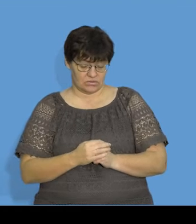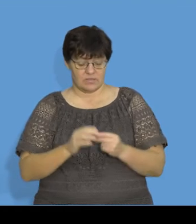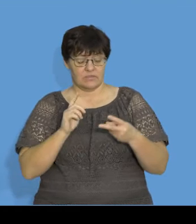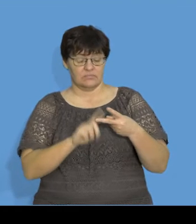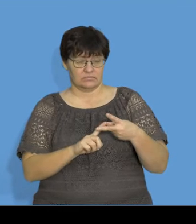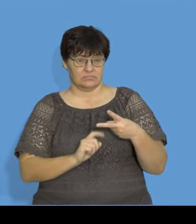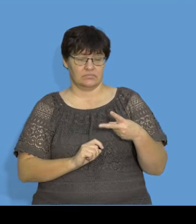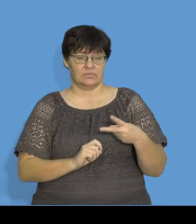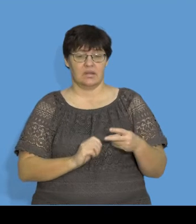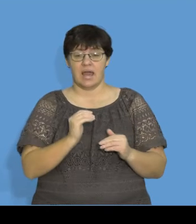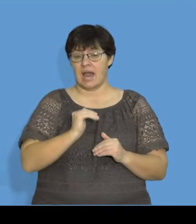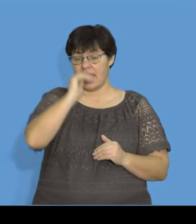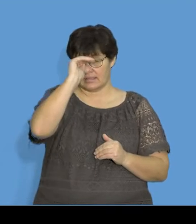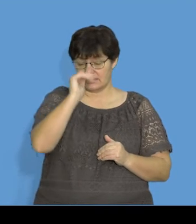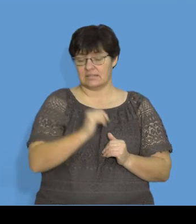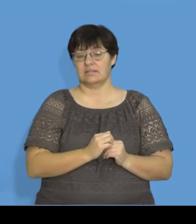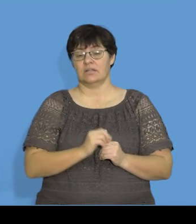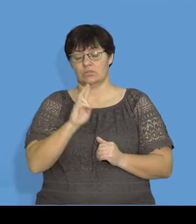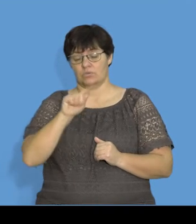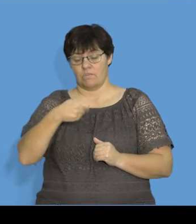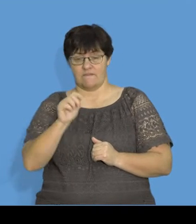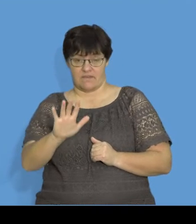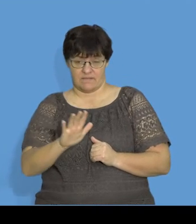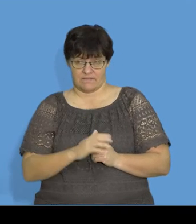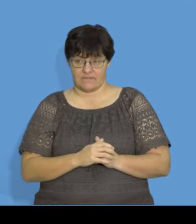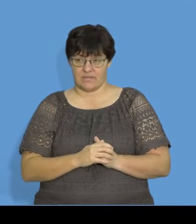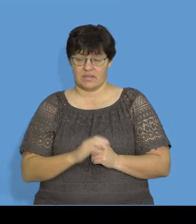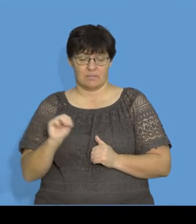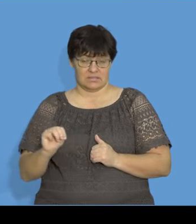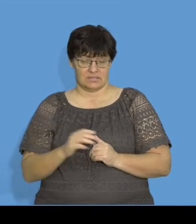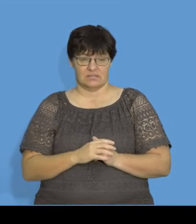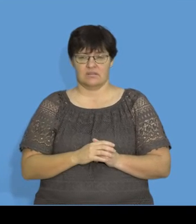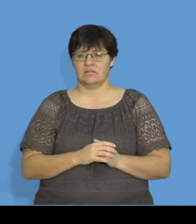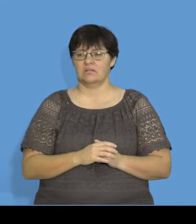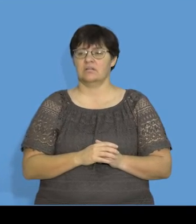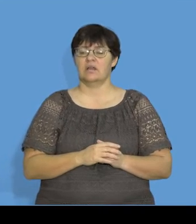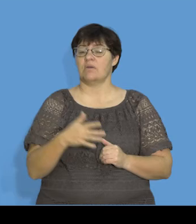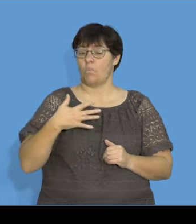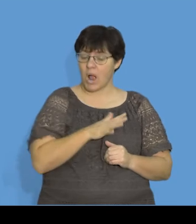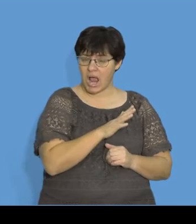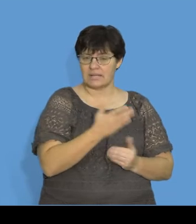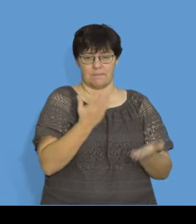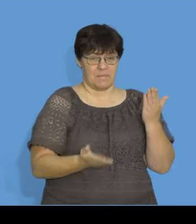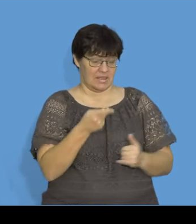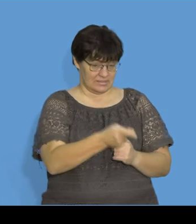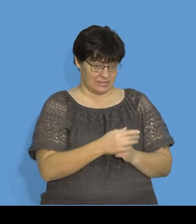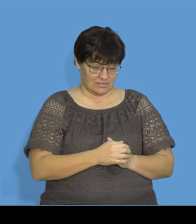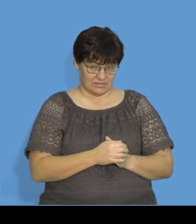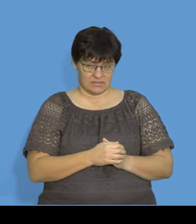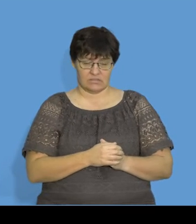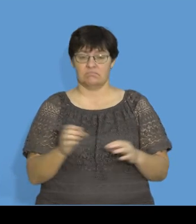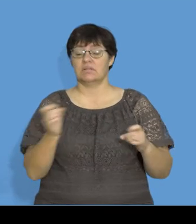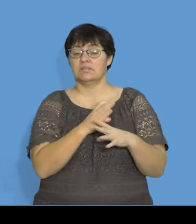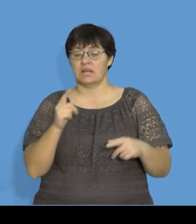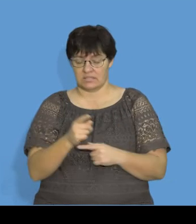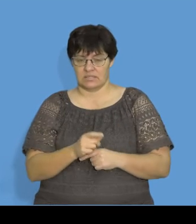height is 2.5, and they want m. So we start where we always